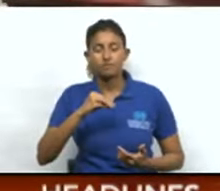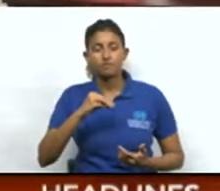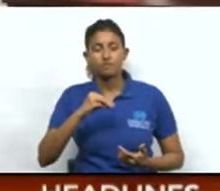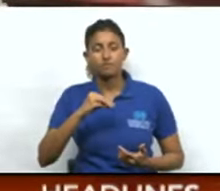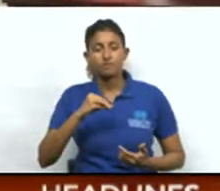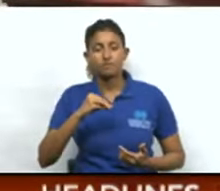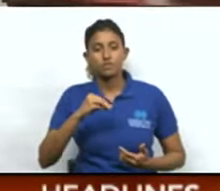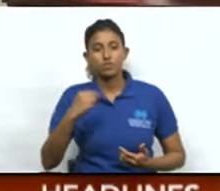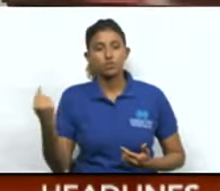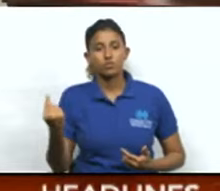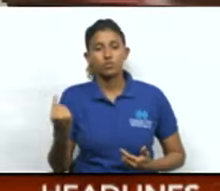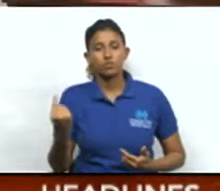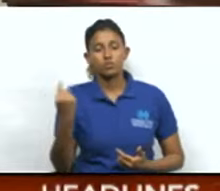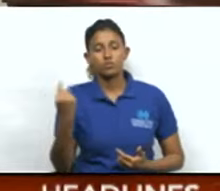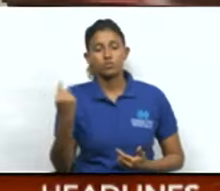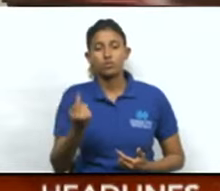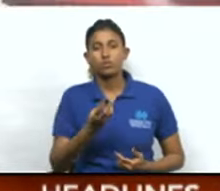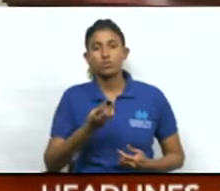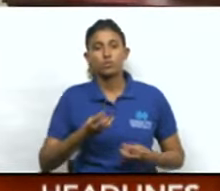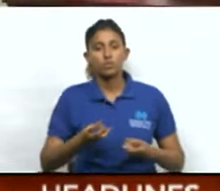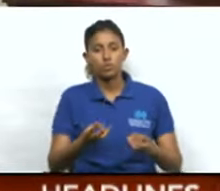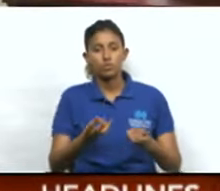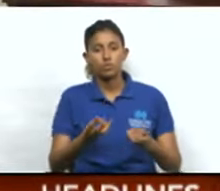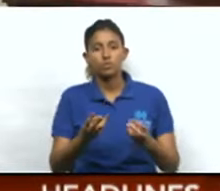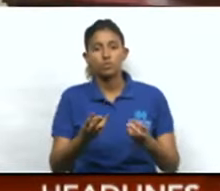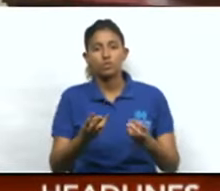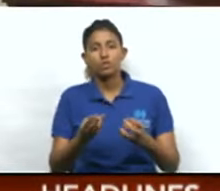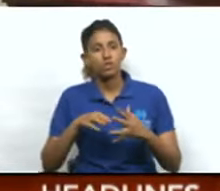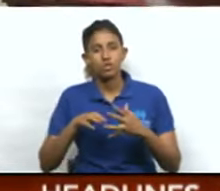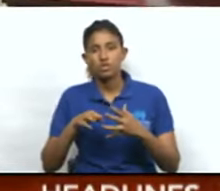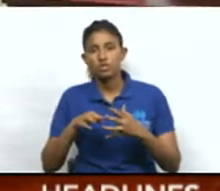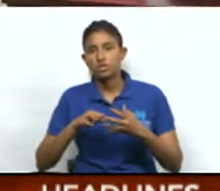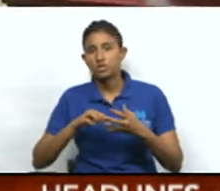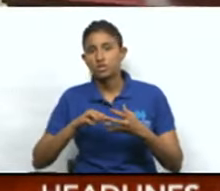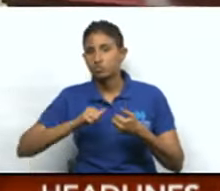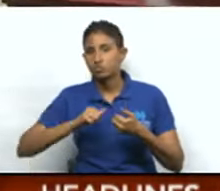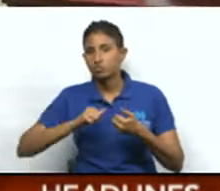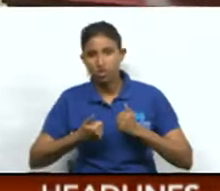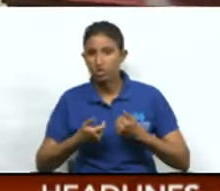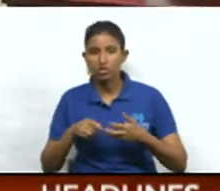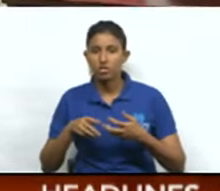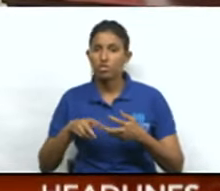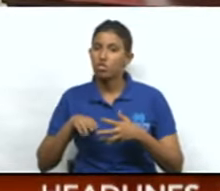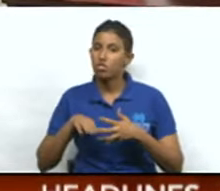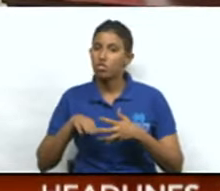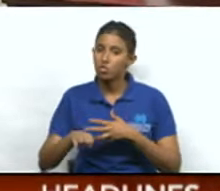been going through this, that even somewhere that even some relief,